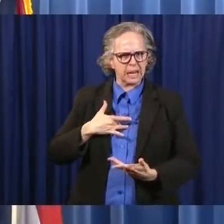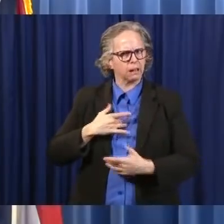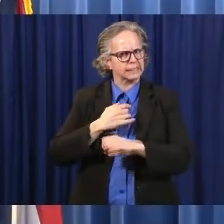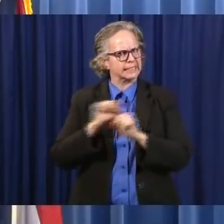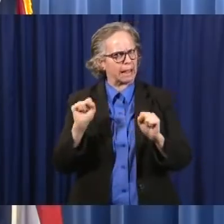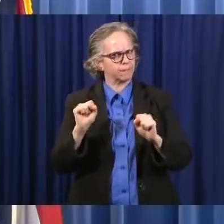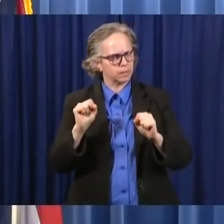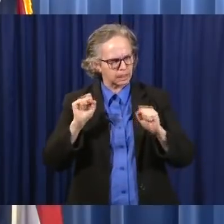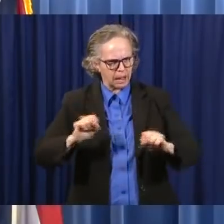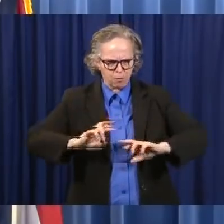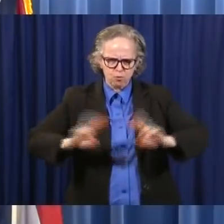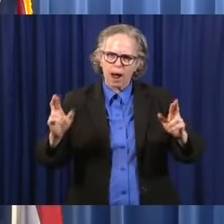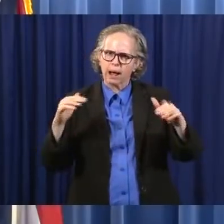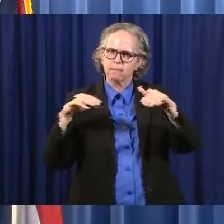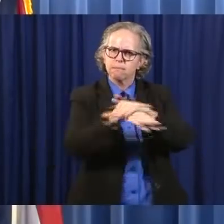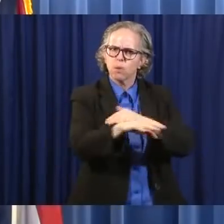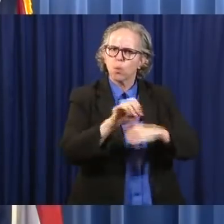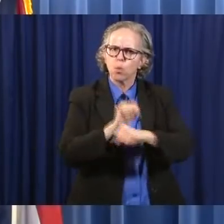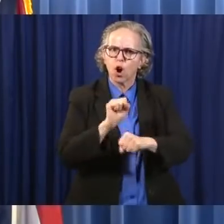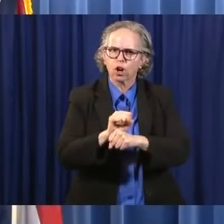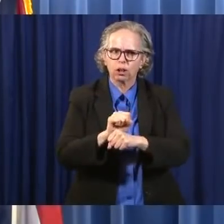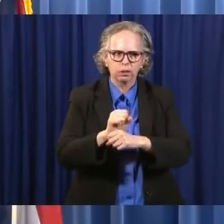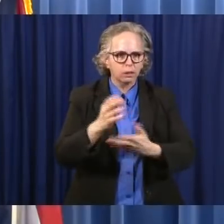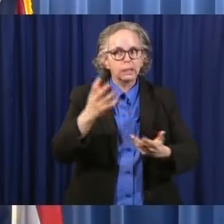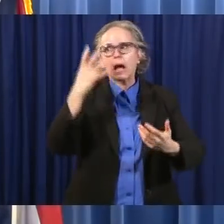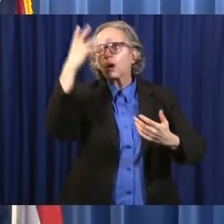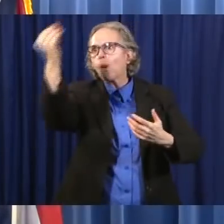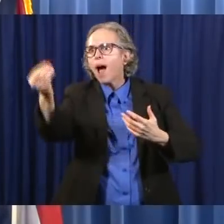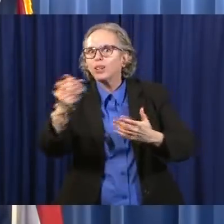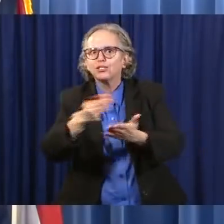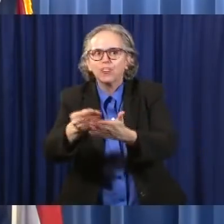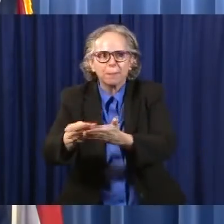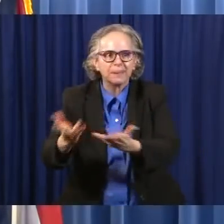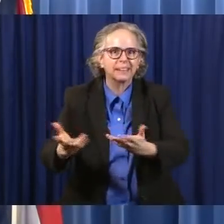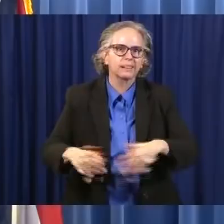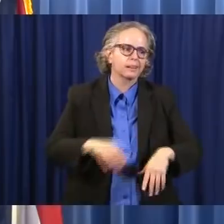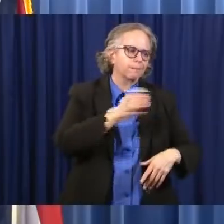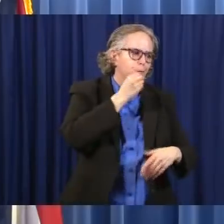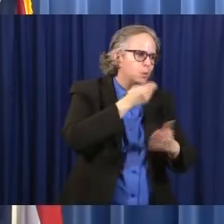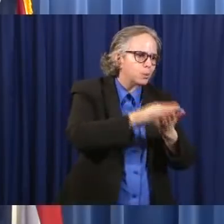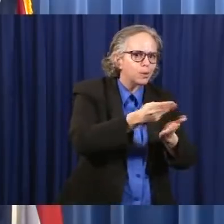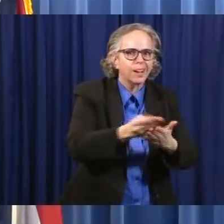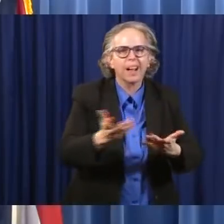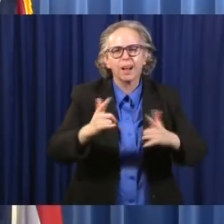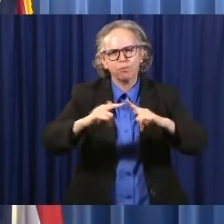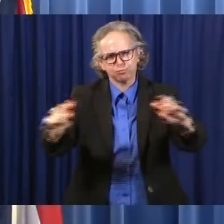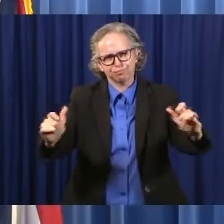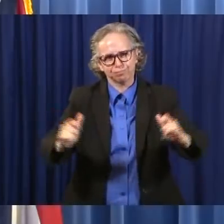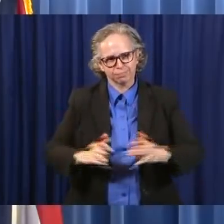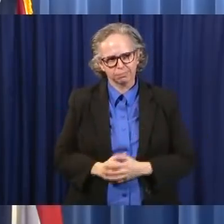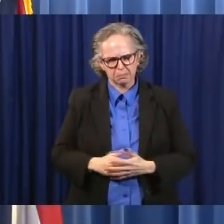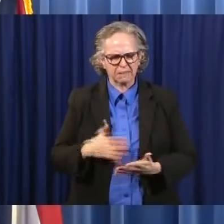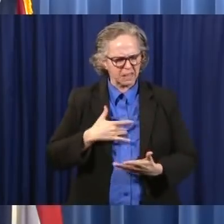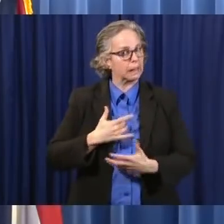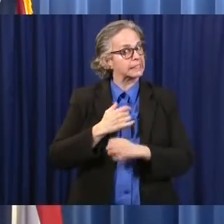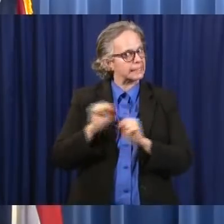people when they go out shopping, go to the grocery store. It's important for them to feel safe as well.